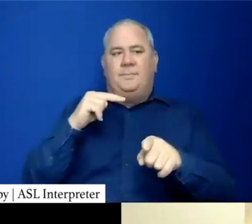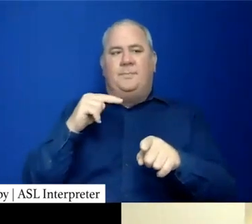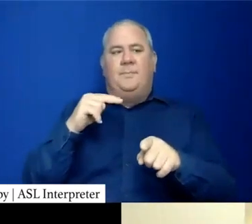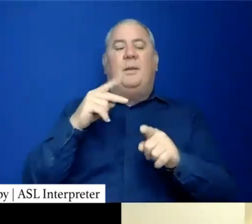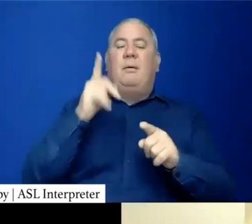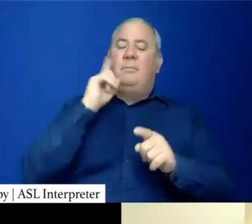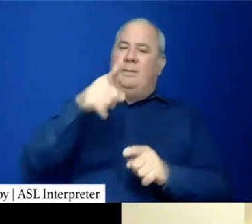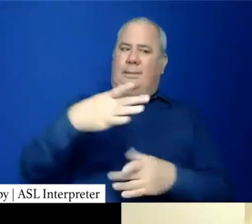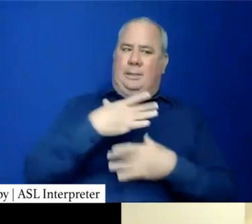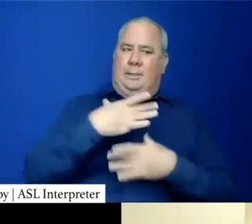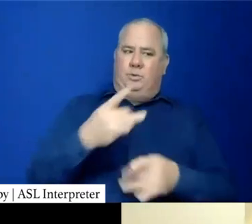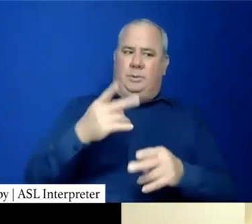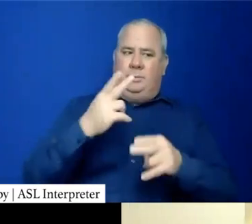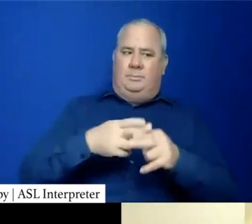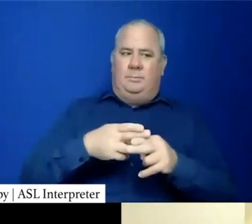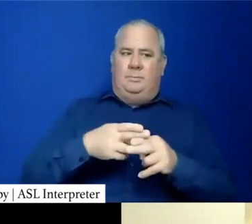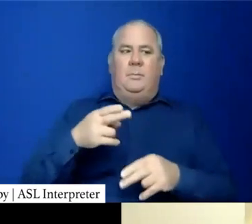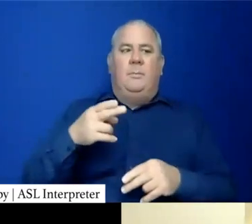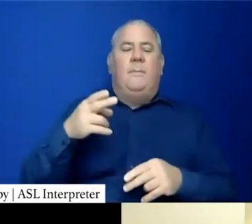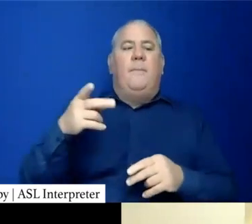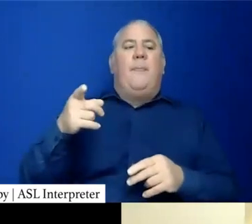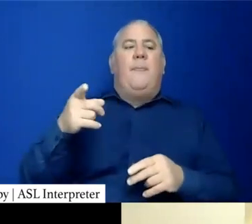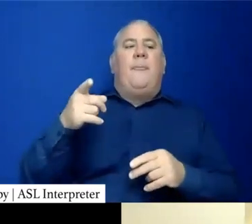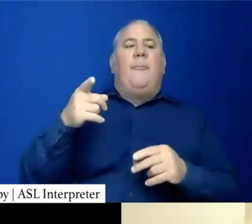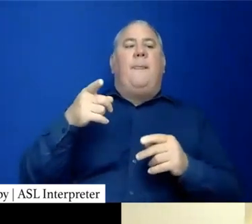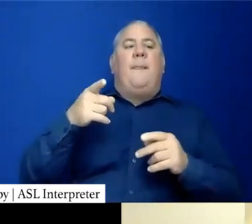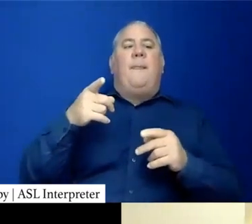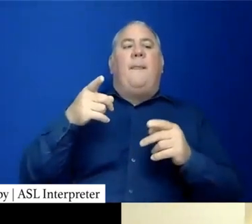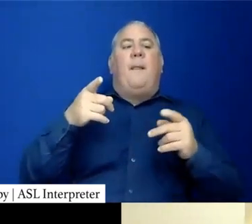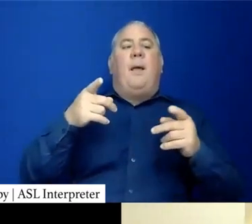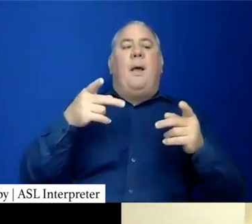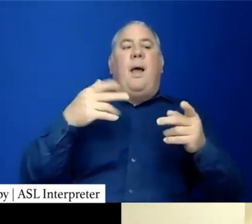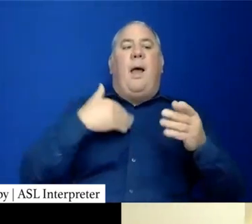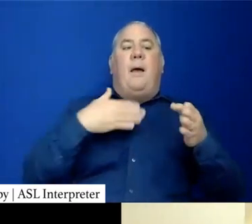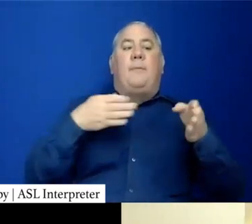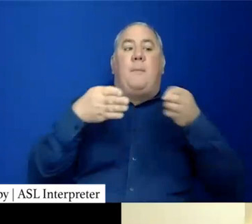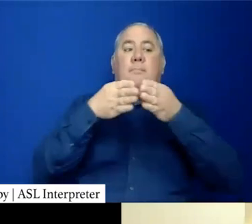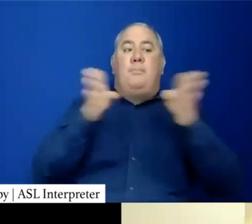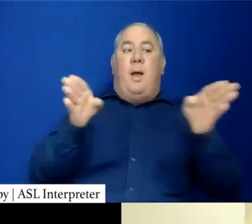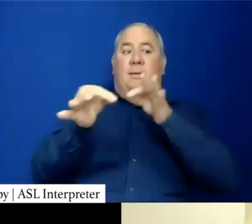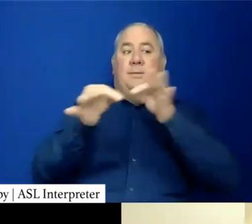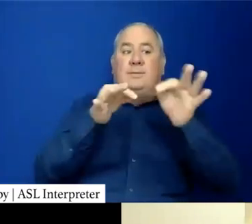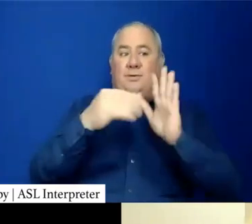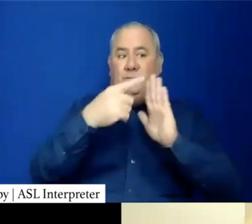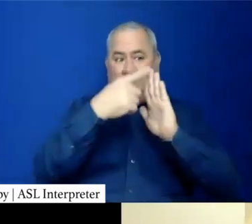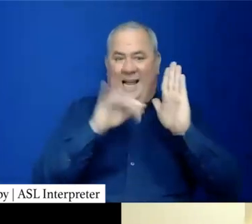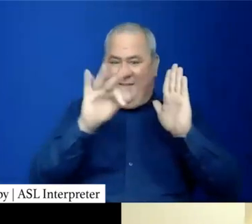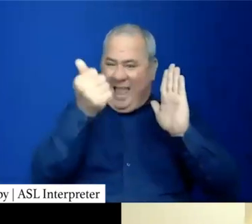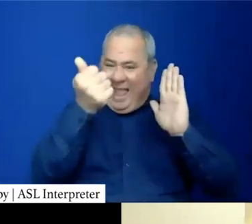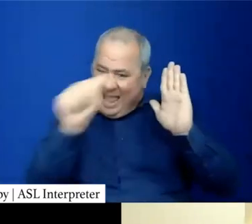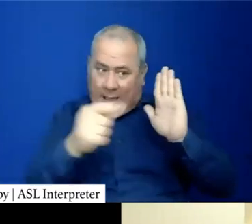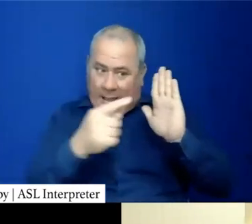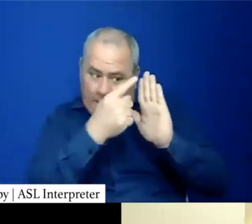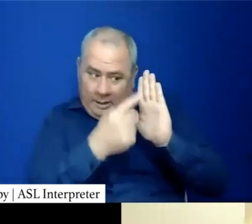works. Here is a very broad definition of disability. If any of this resonates with you at